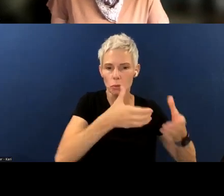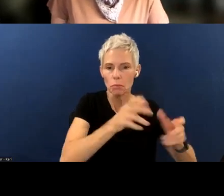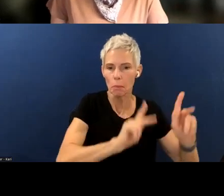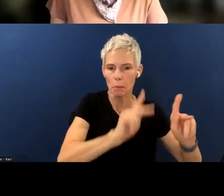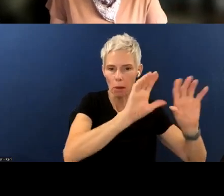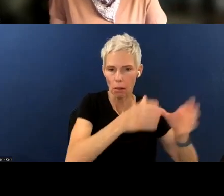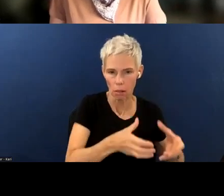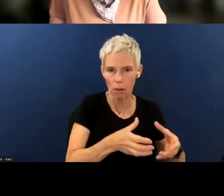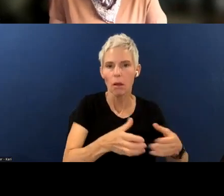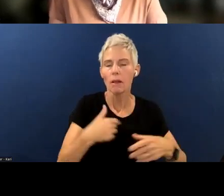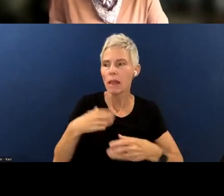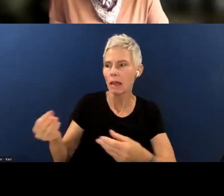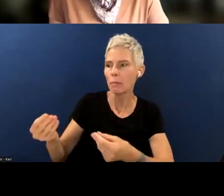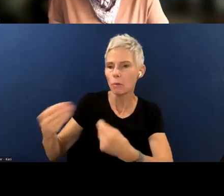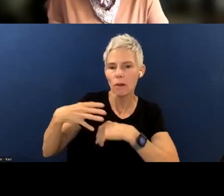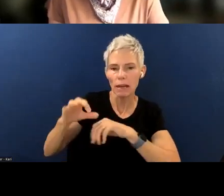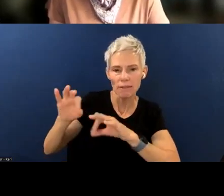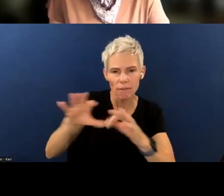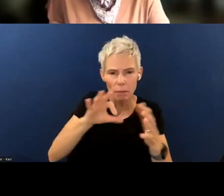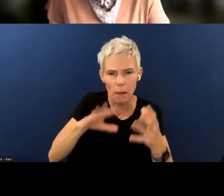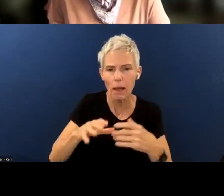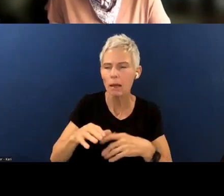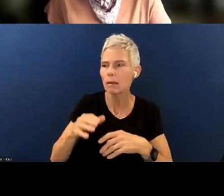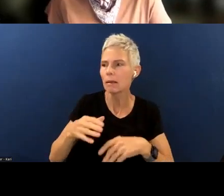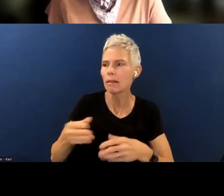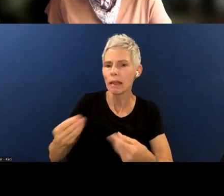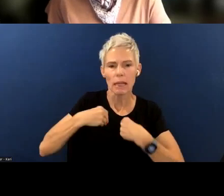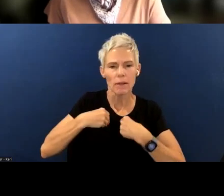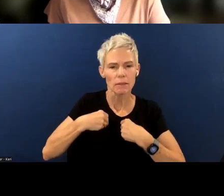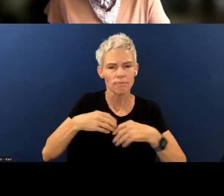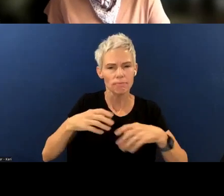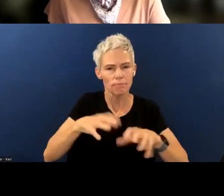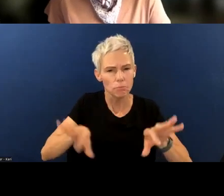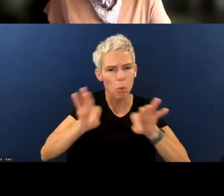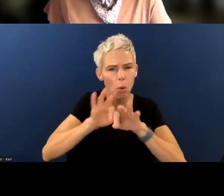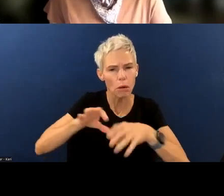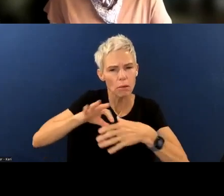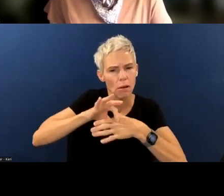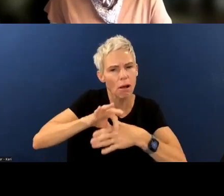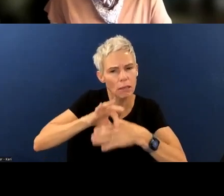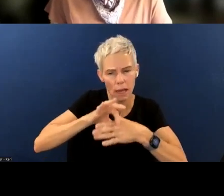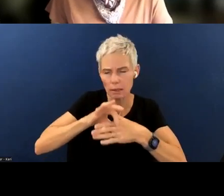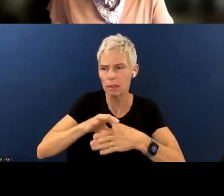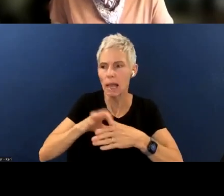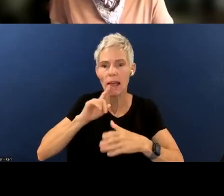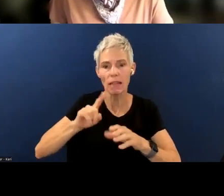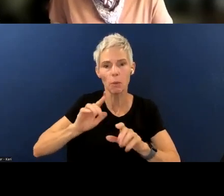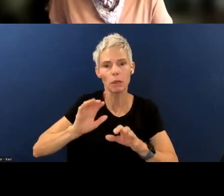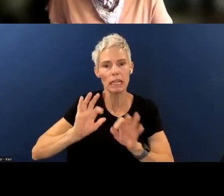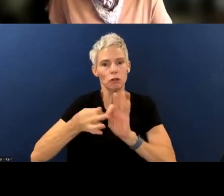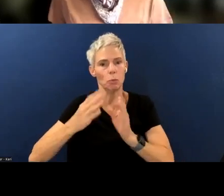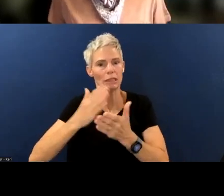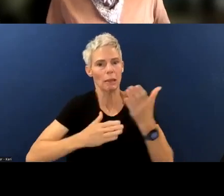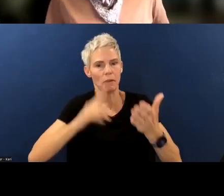provided feedback, they added valuable context and interpretation to some of the research findings. And we couldn't have done it